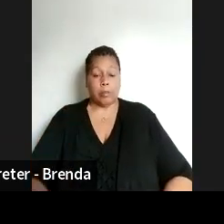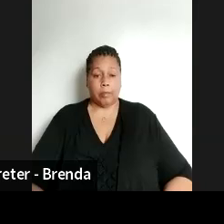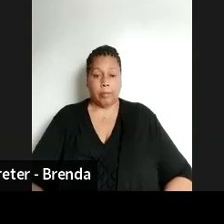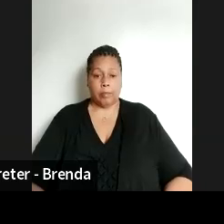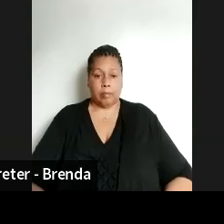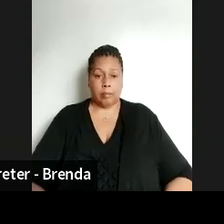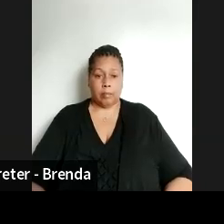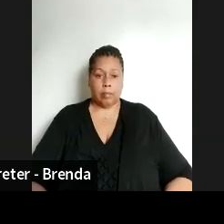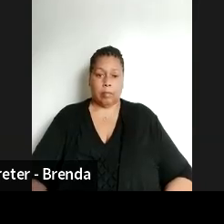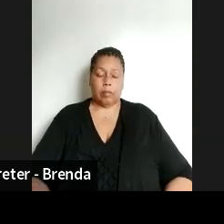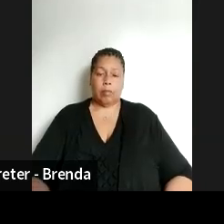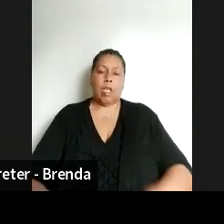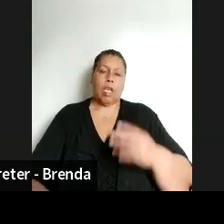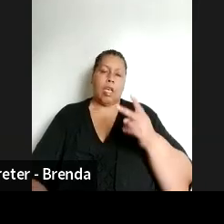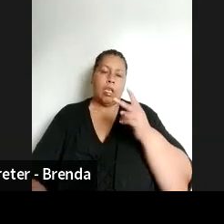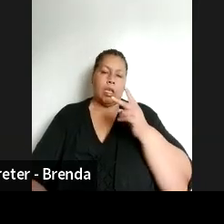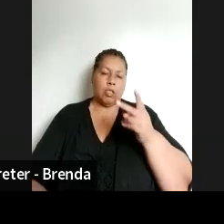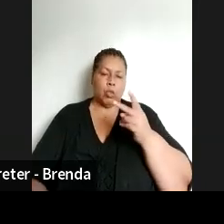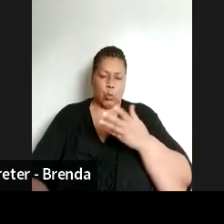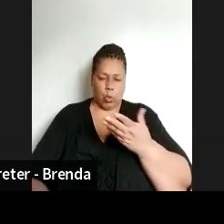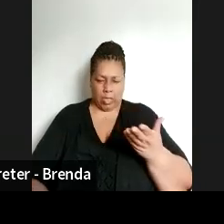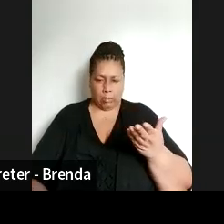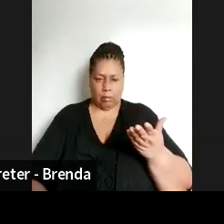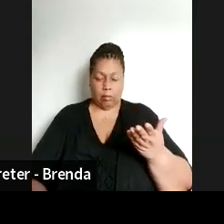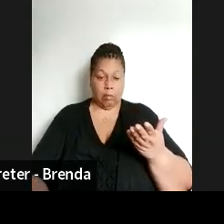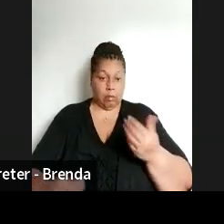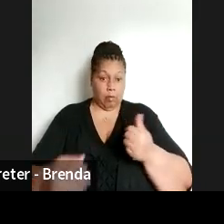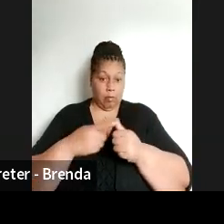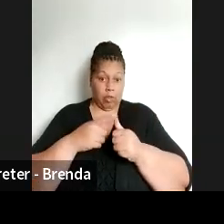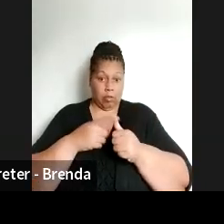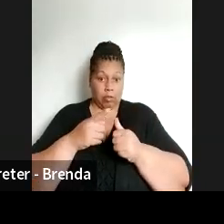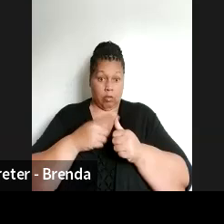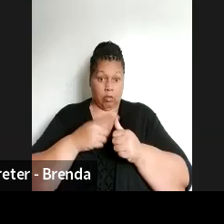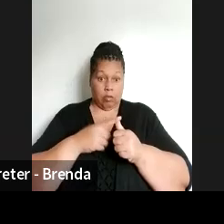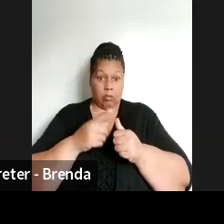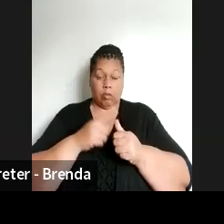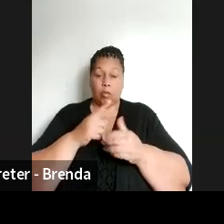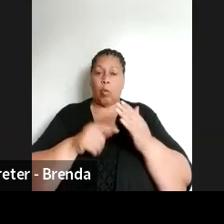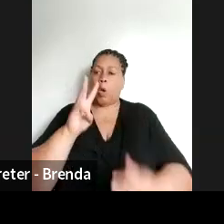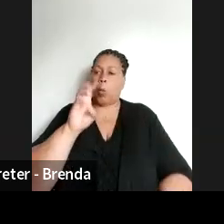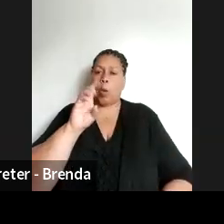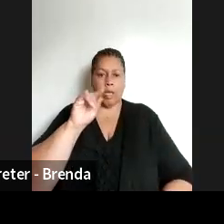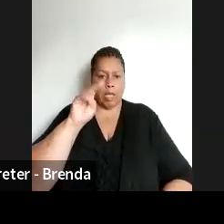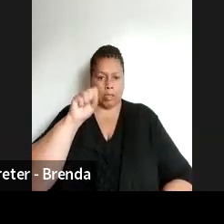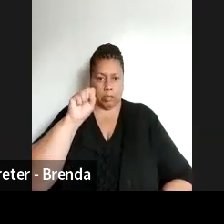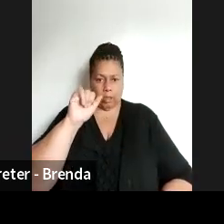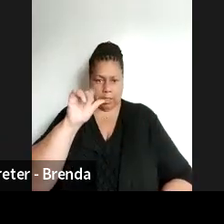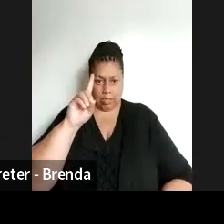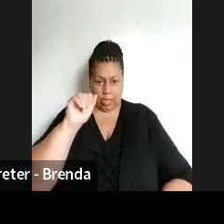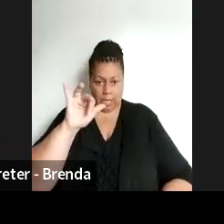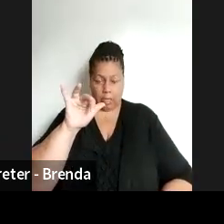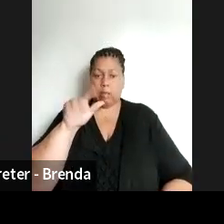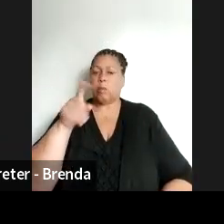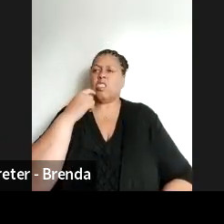my two things, my first thing actually goes towards what Wednesday was saying about the